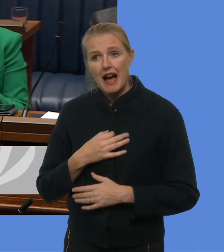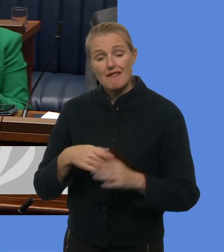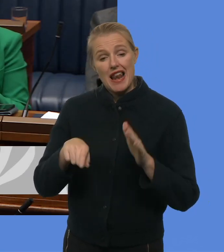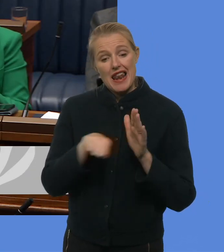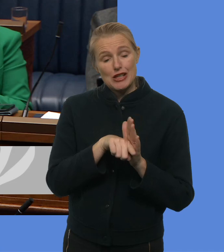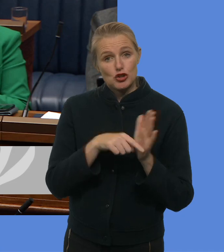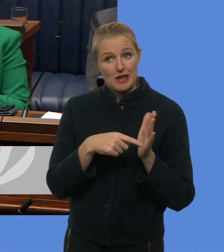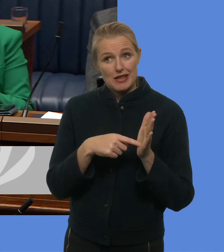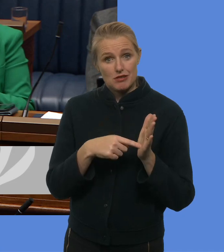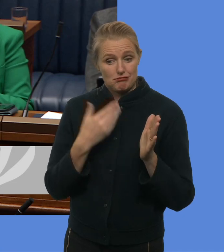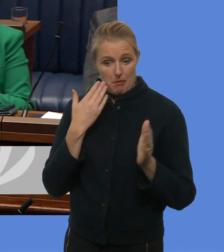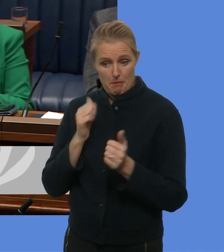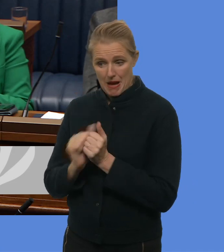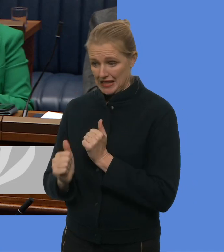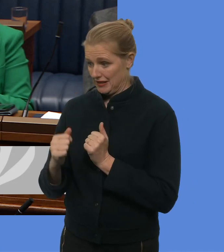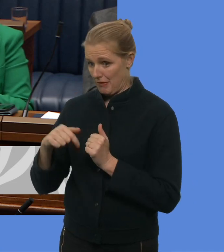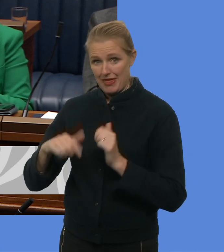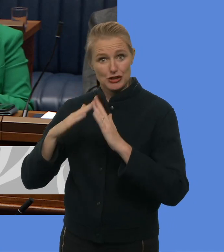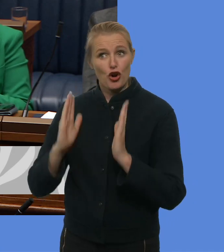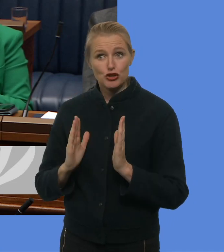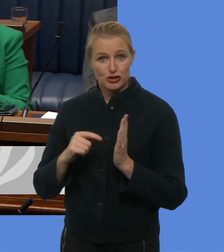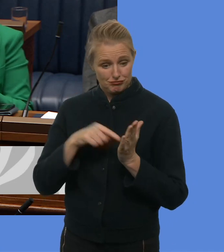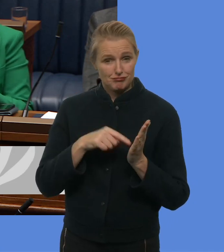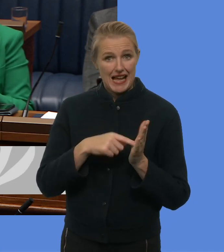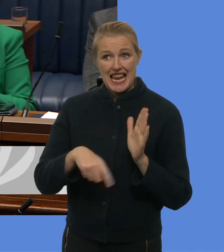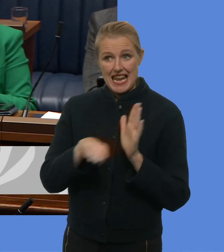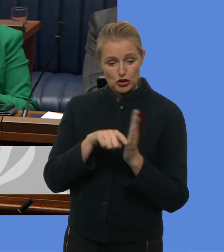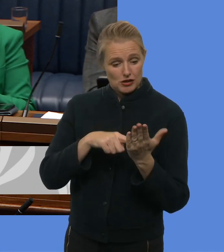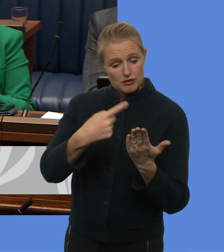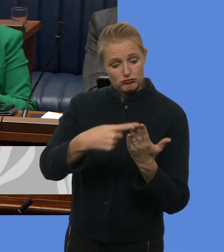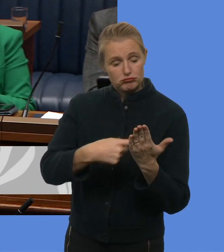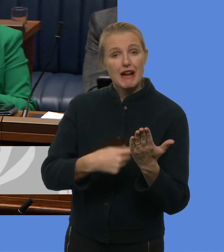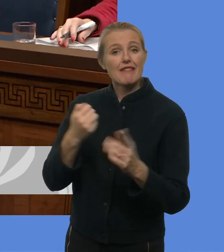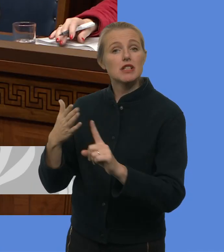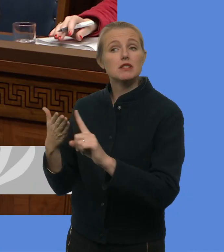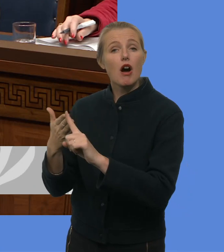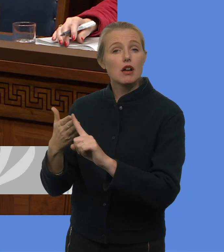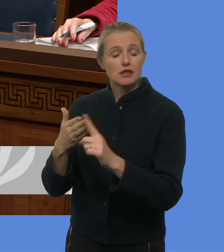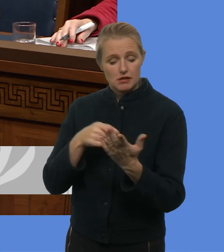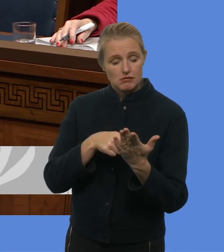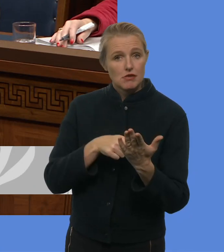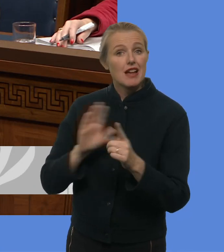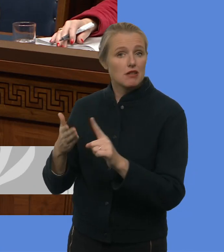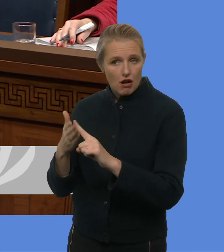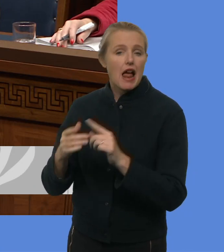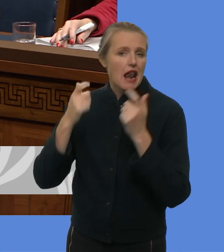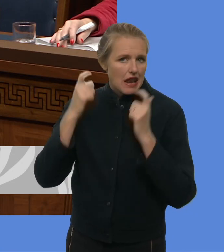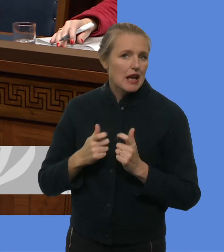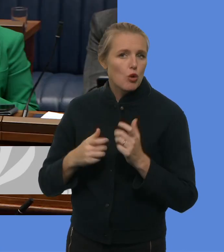was passed by this House. That piece of legislation sets down targets. Those targets are a legal